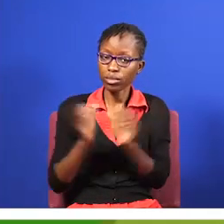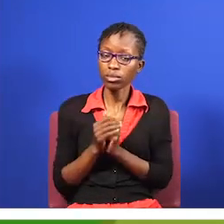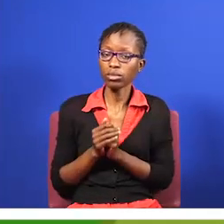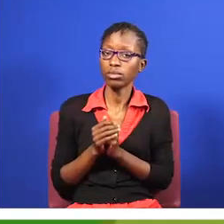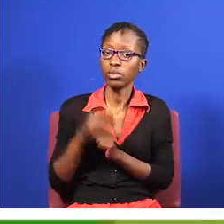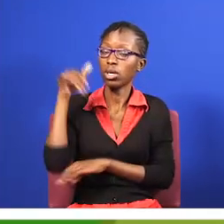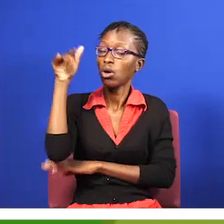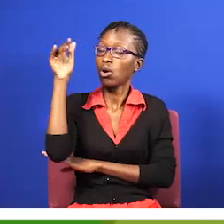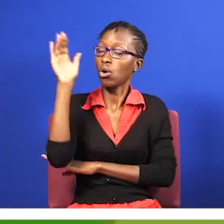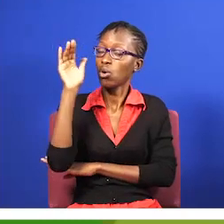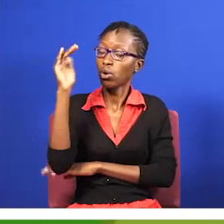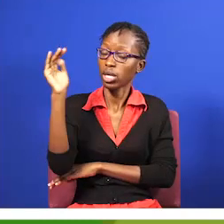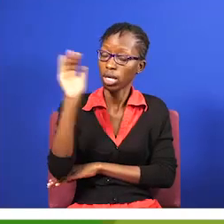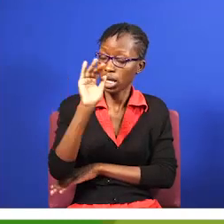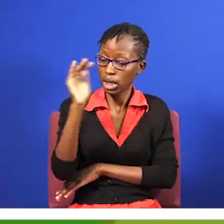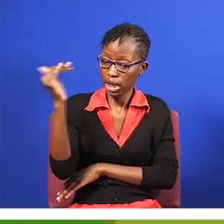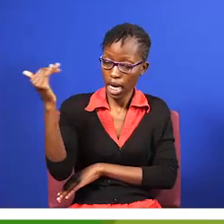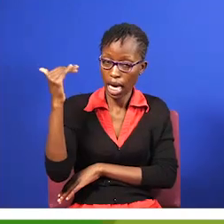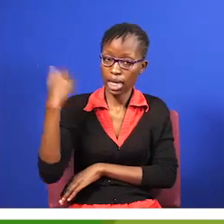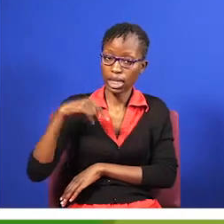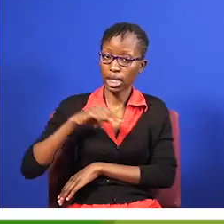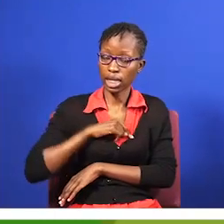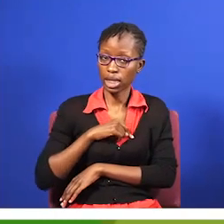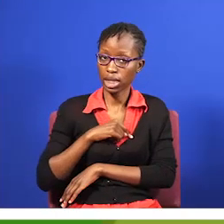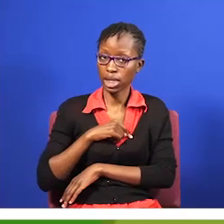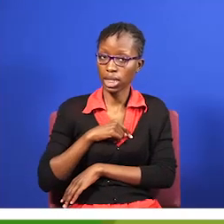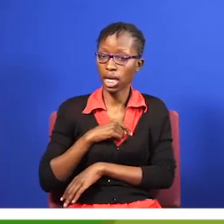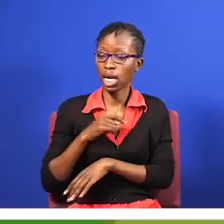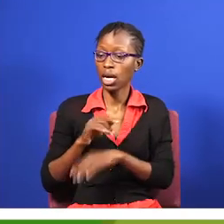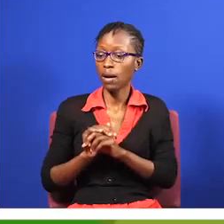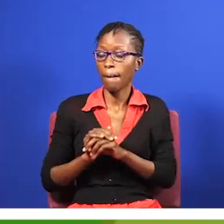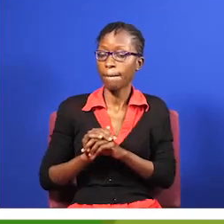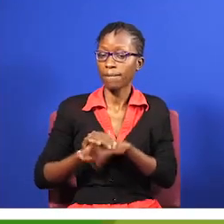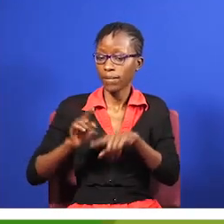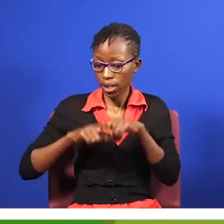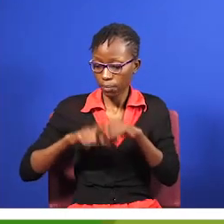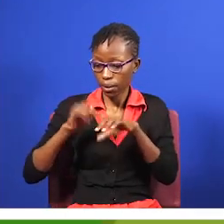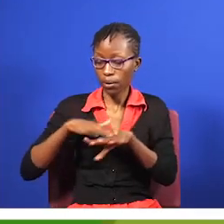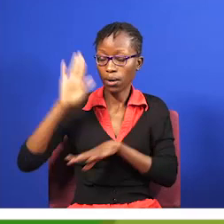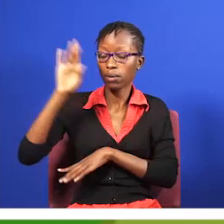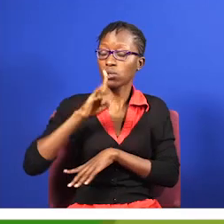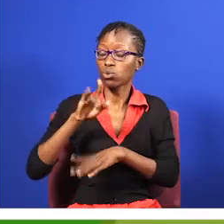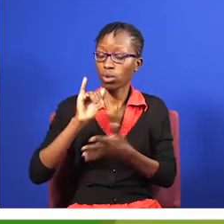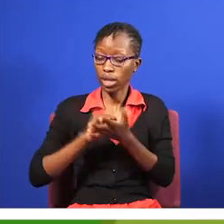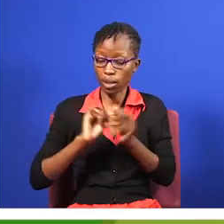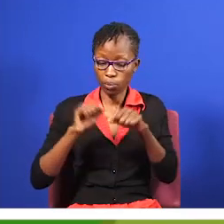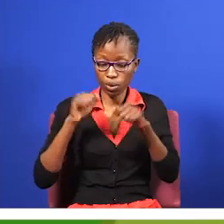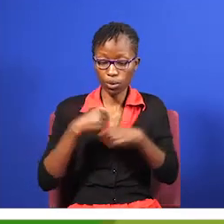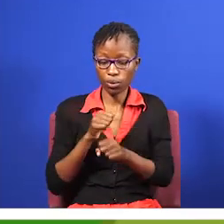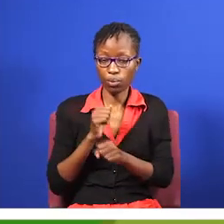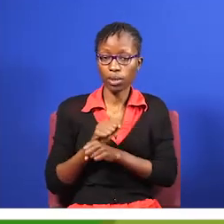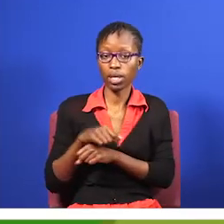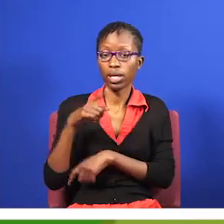So God is asking us children to actually depend on Him so that we can make